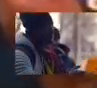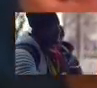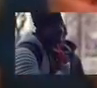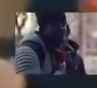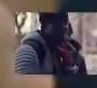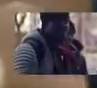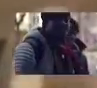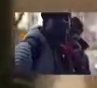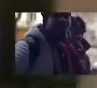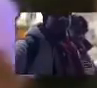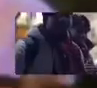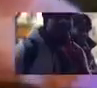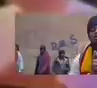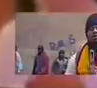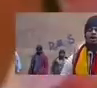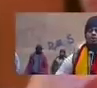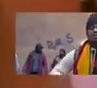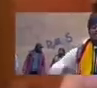and pollution.